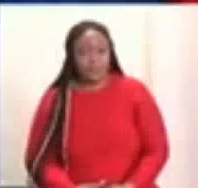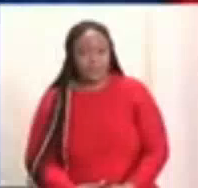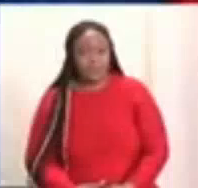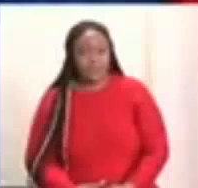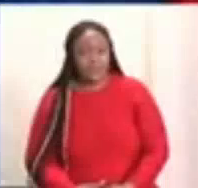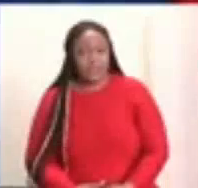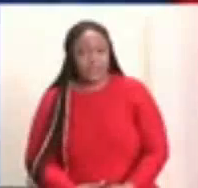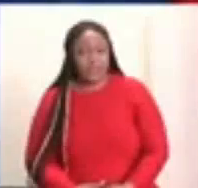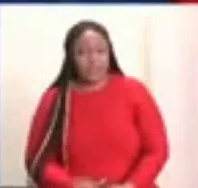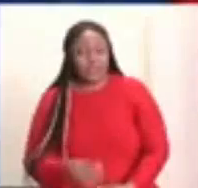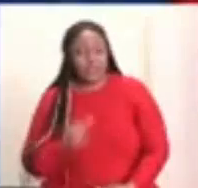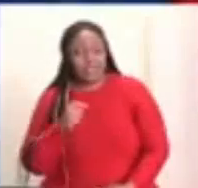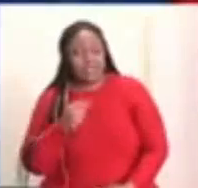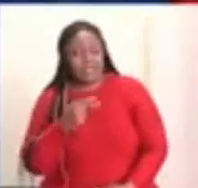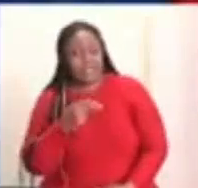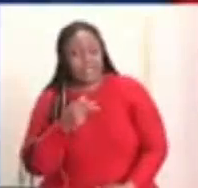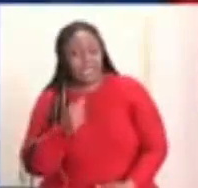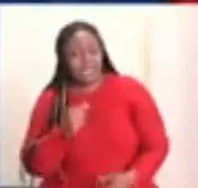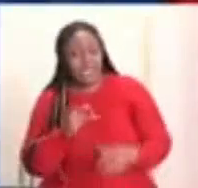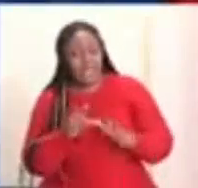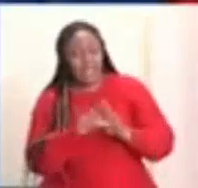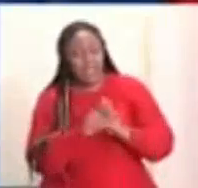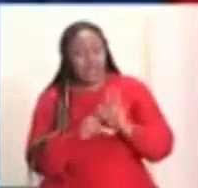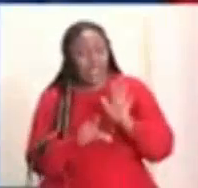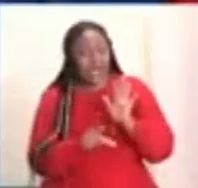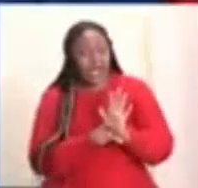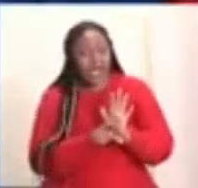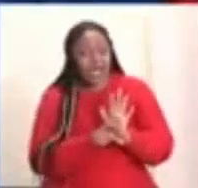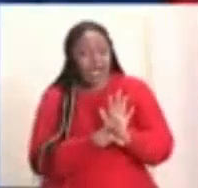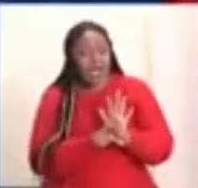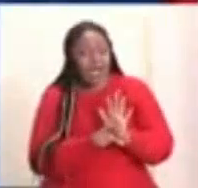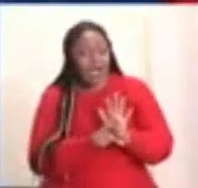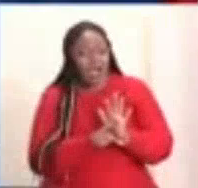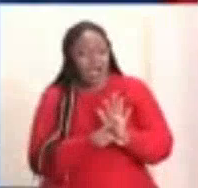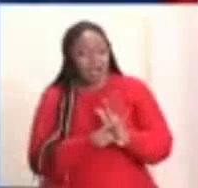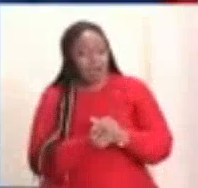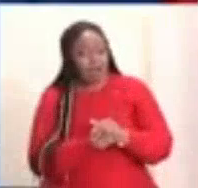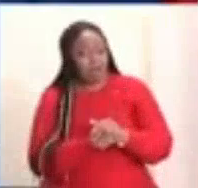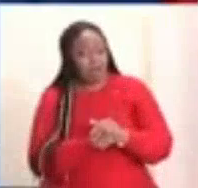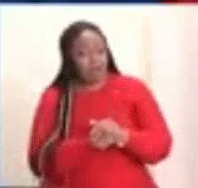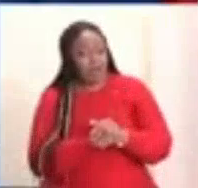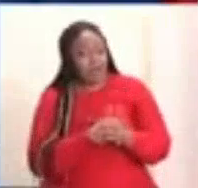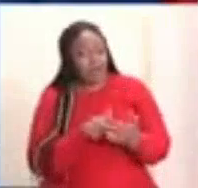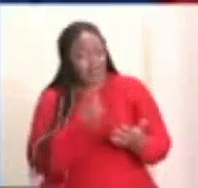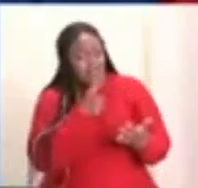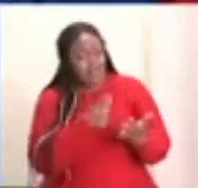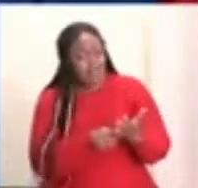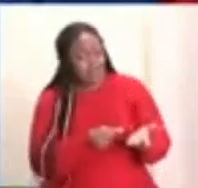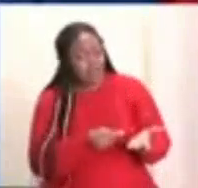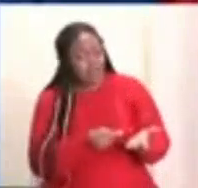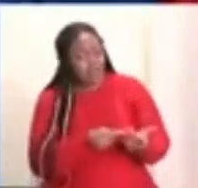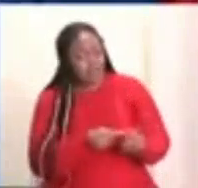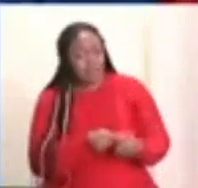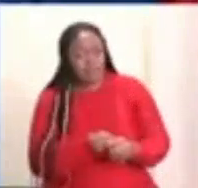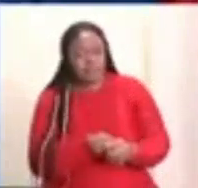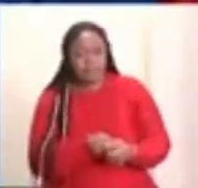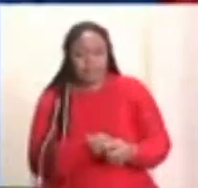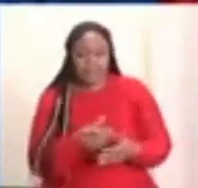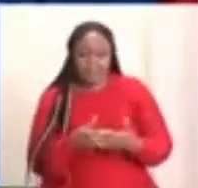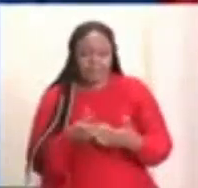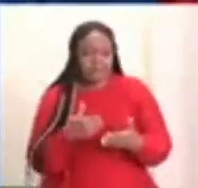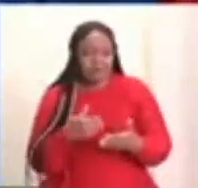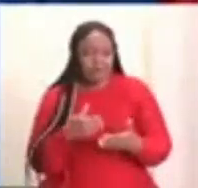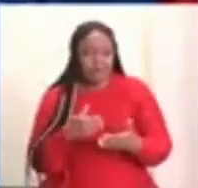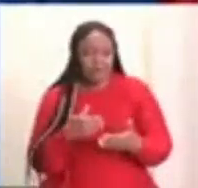And you could see that they want to offer somebody 400 and something thousand for a house in that